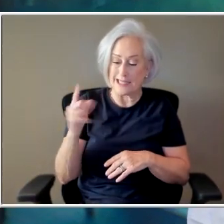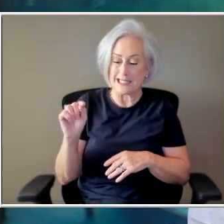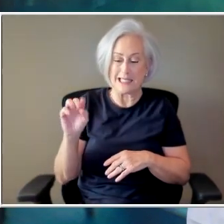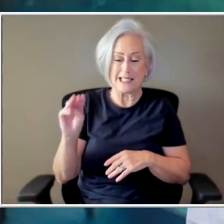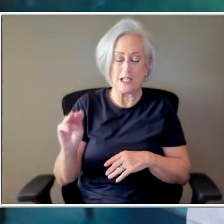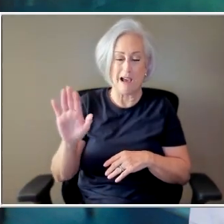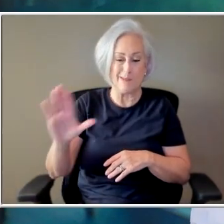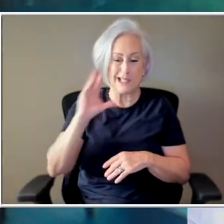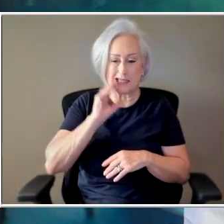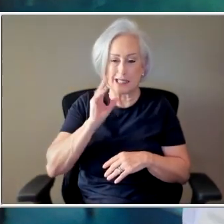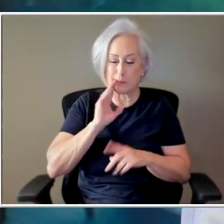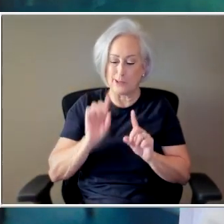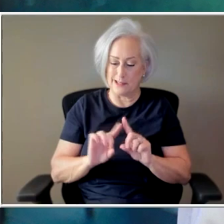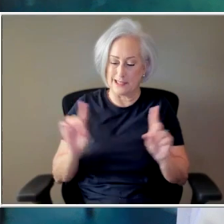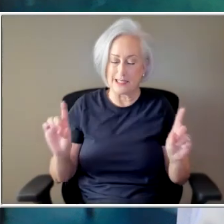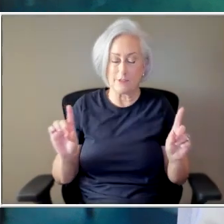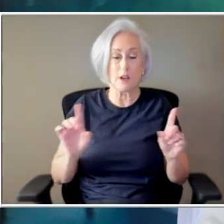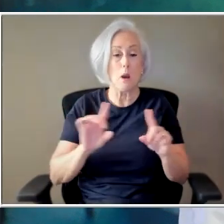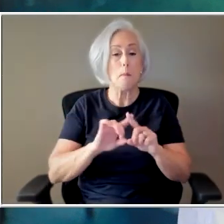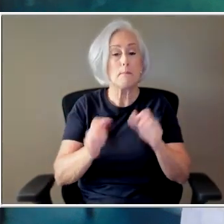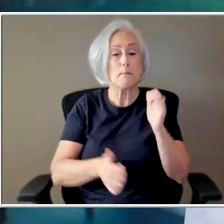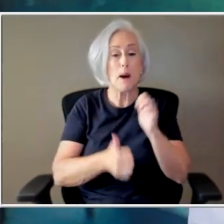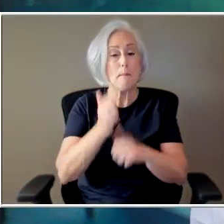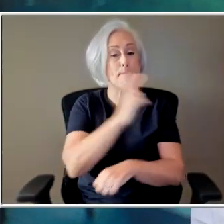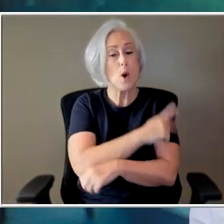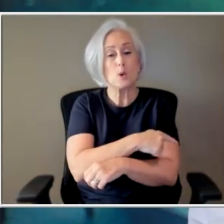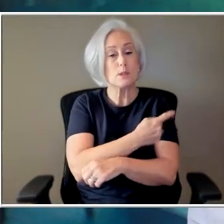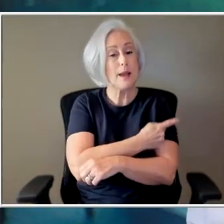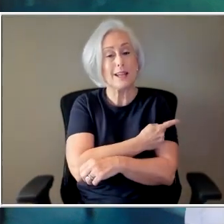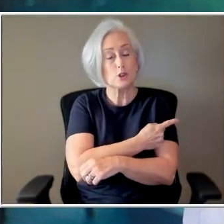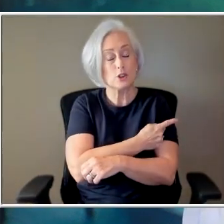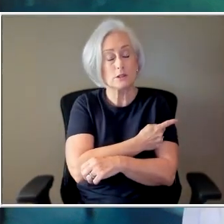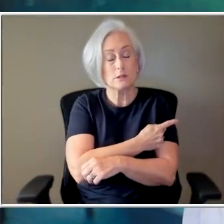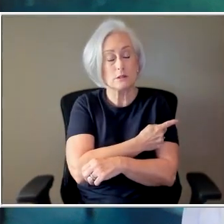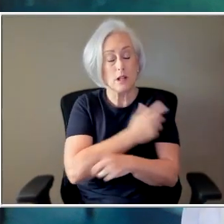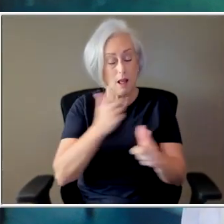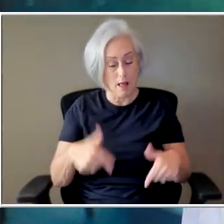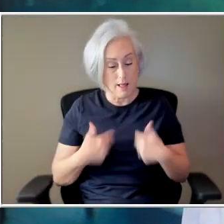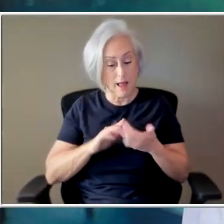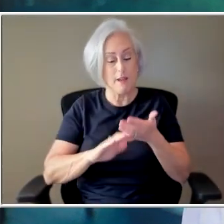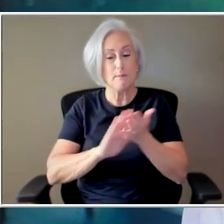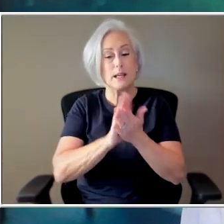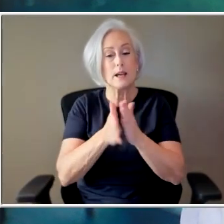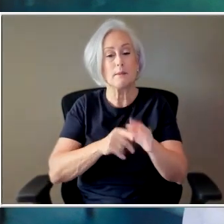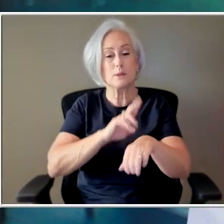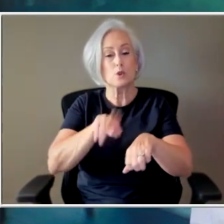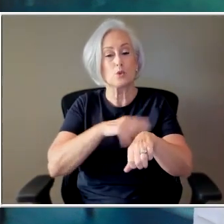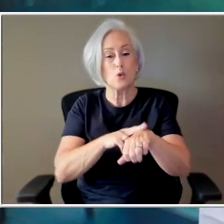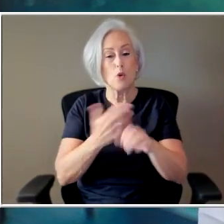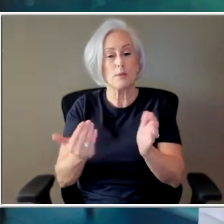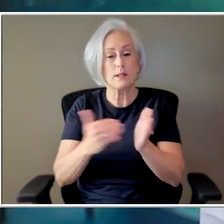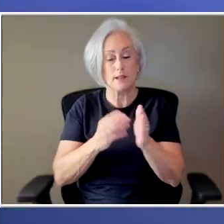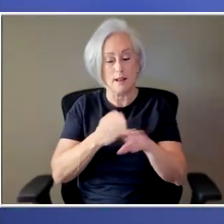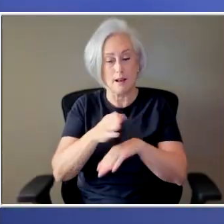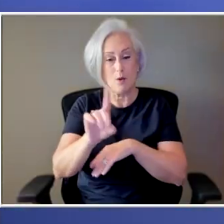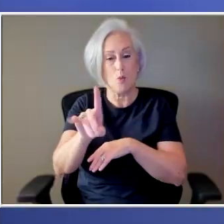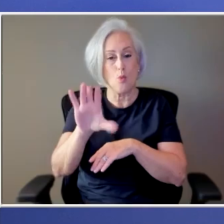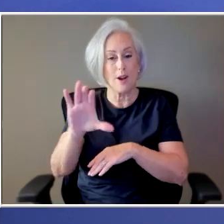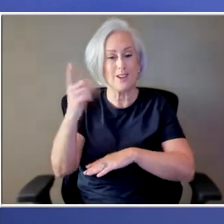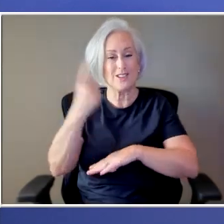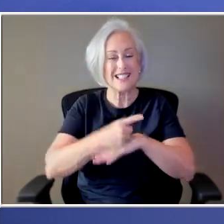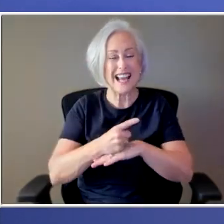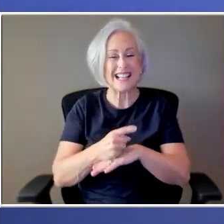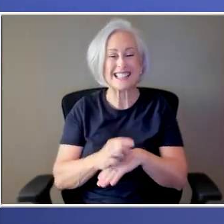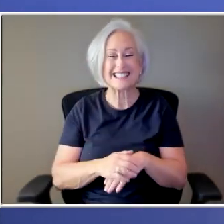experience, but for the majority of our patients, life starts becoming normal again after those 100 days. Well, we